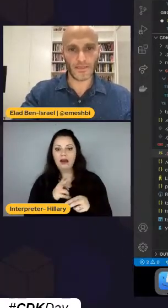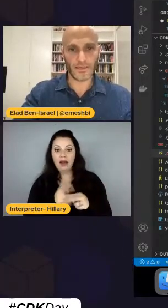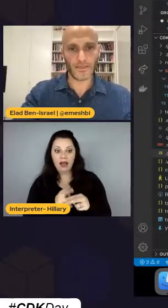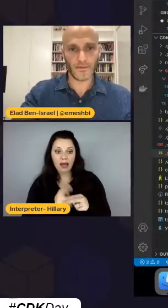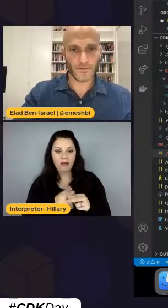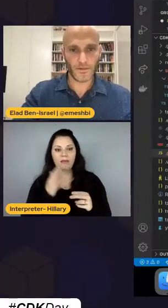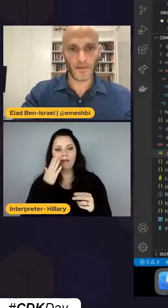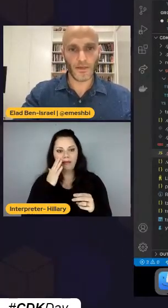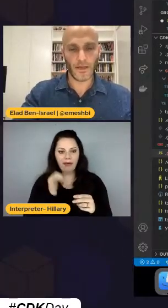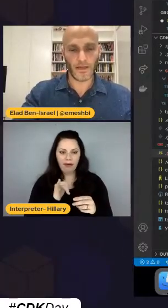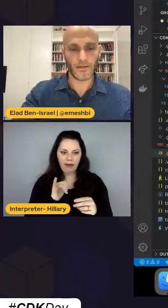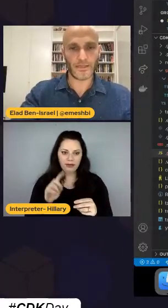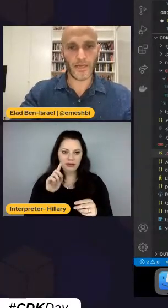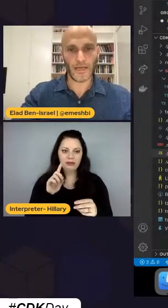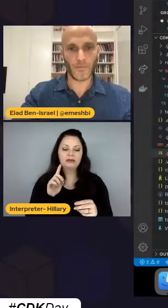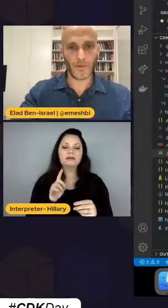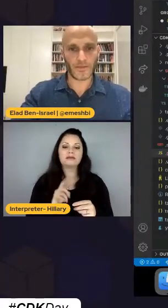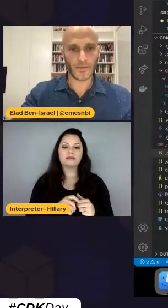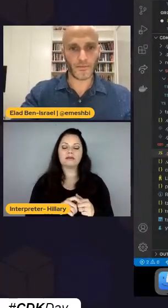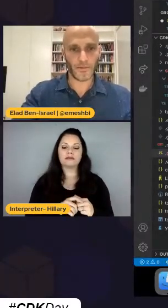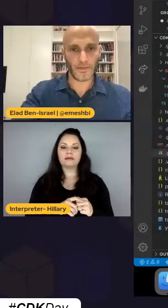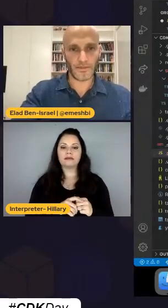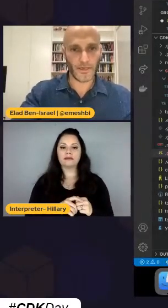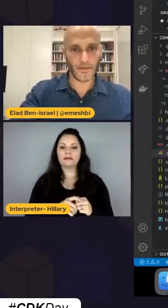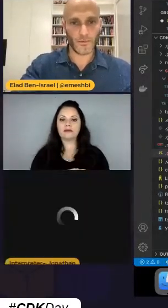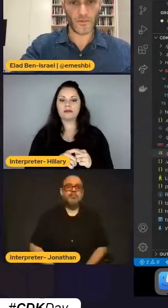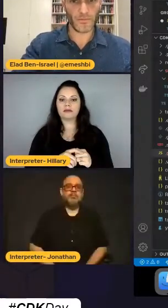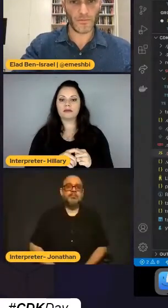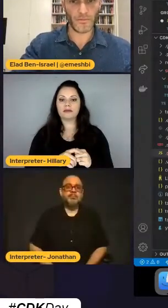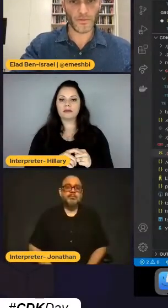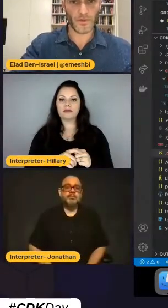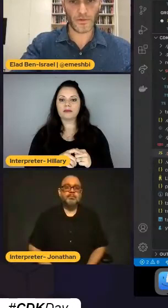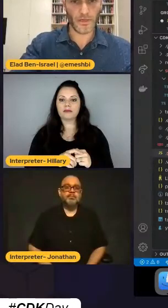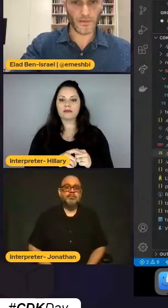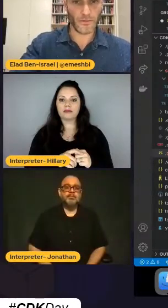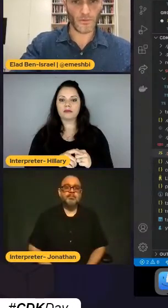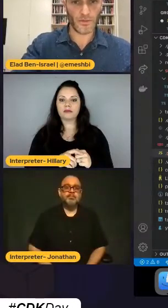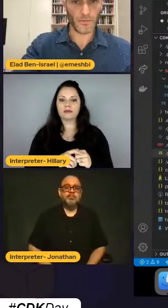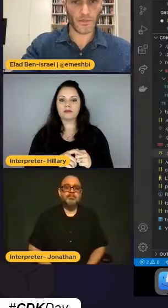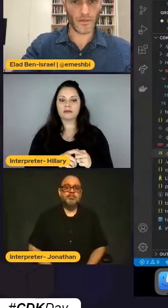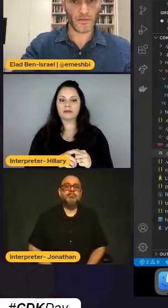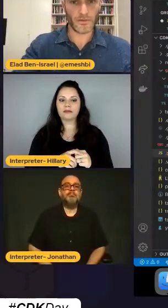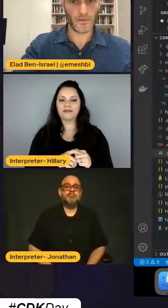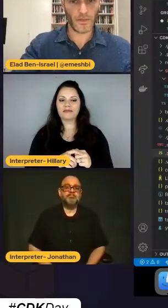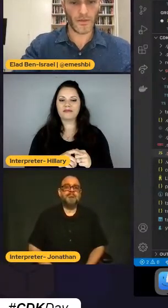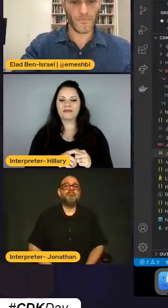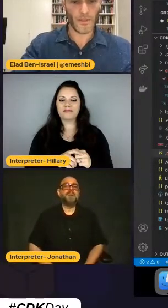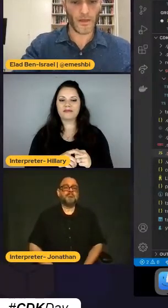is ID, and the type is going to be DynamoDB